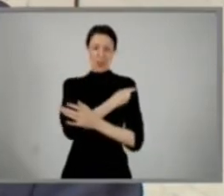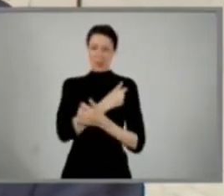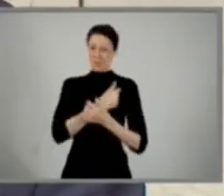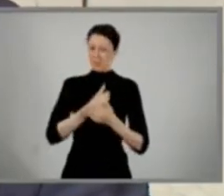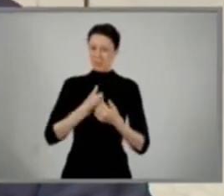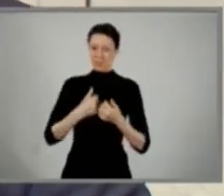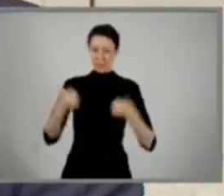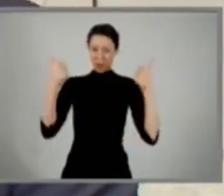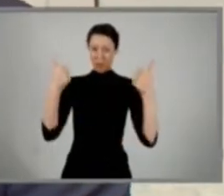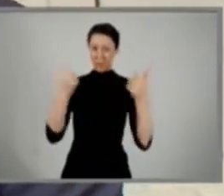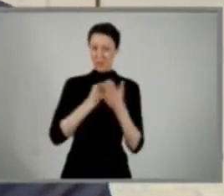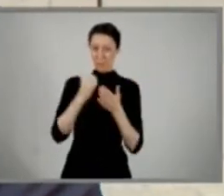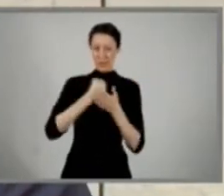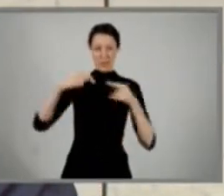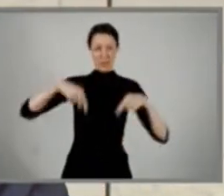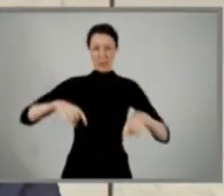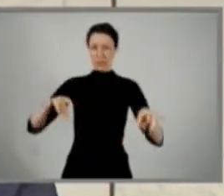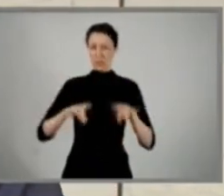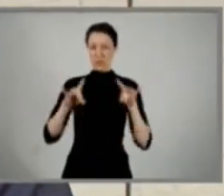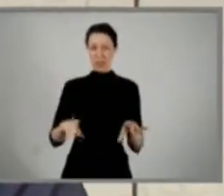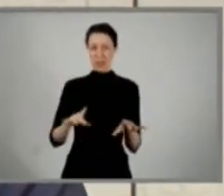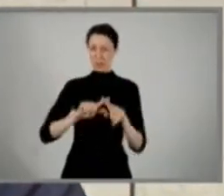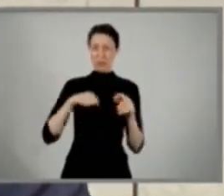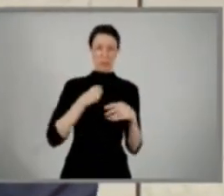think. Just on